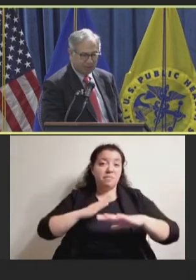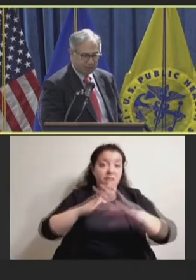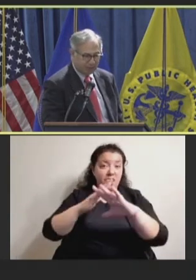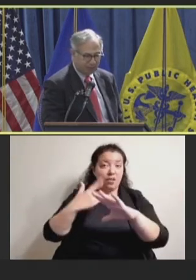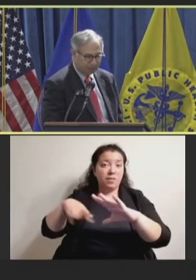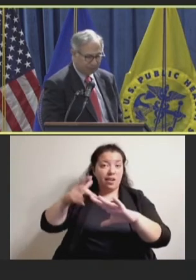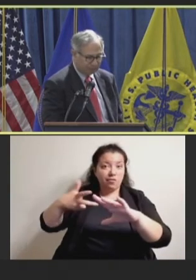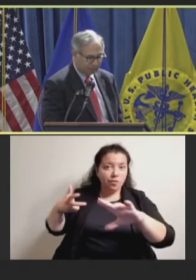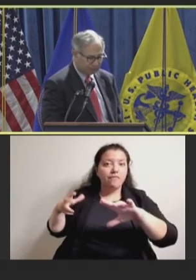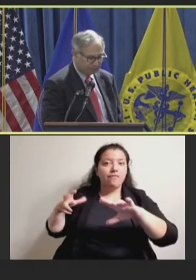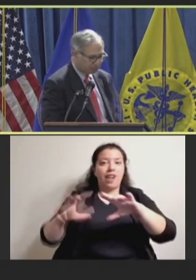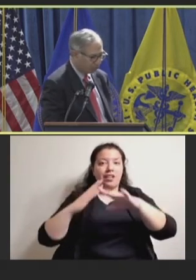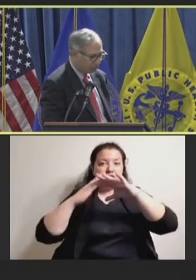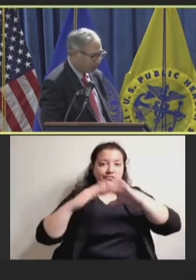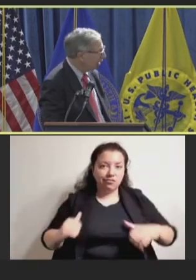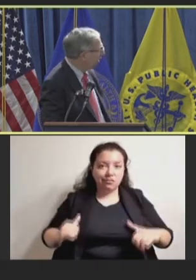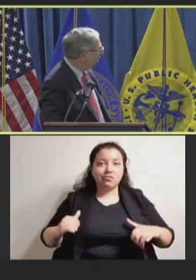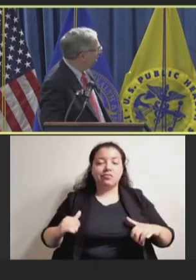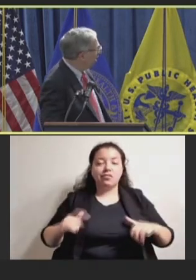happen.